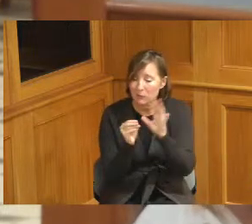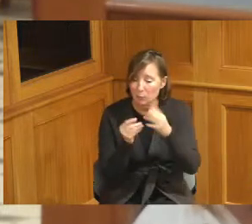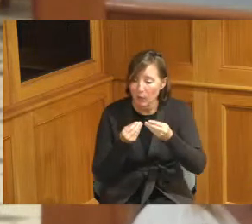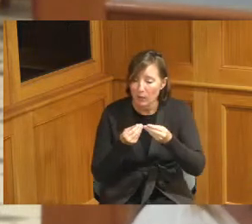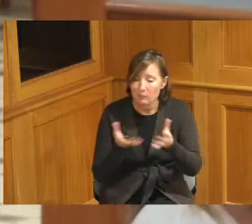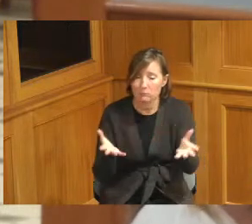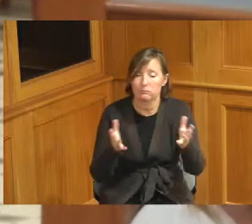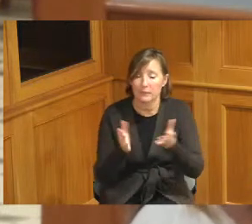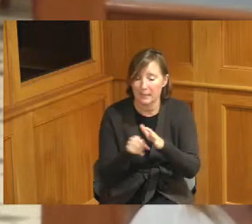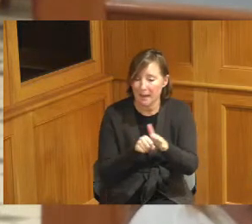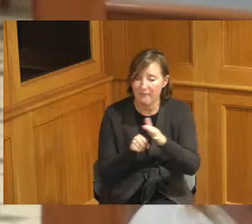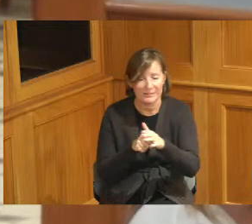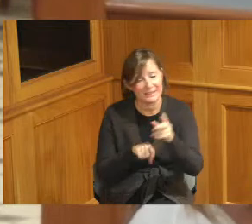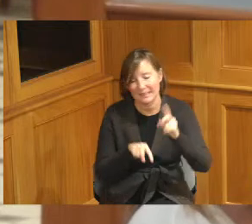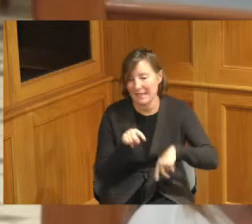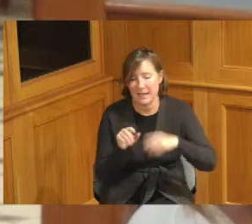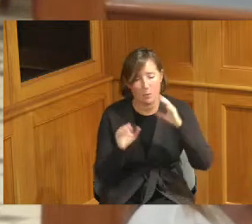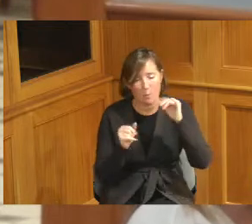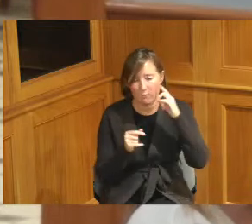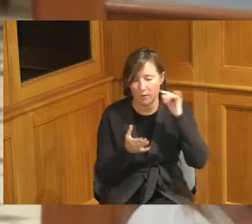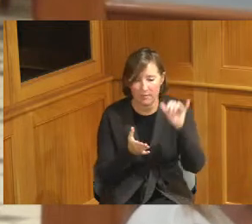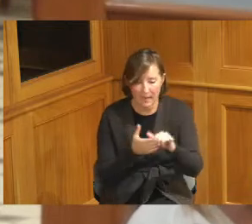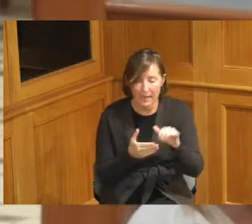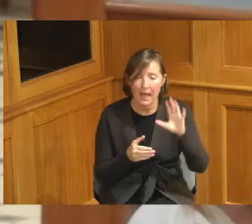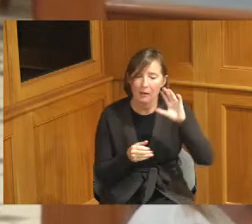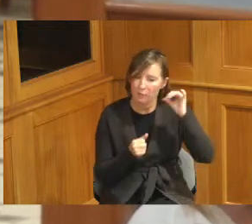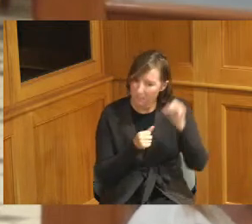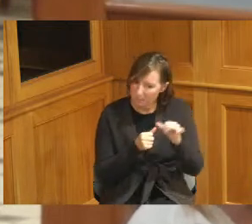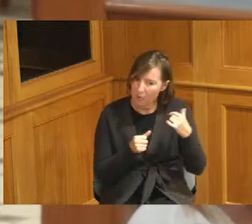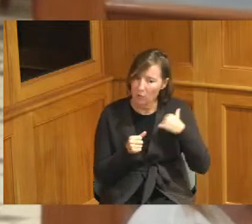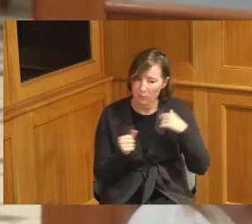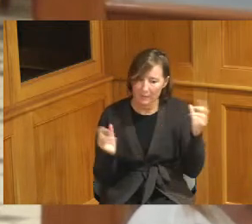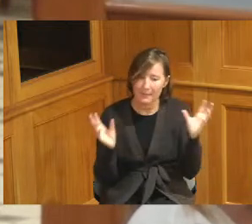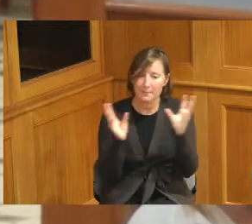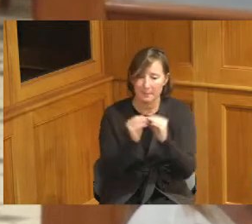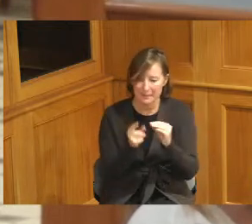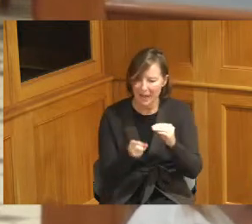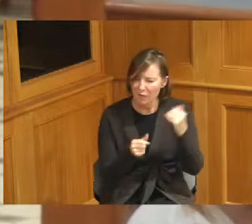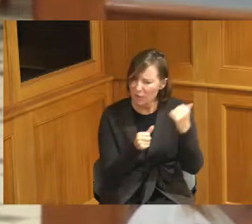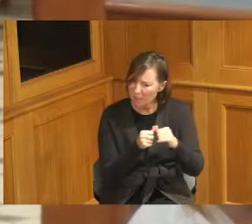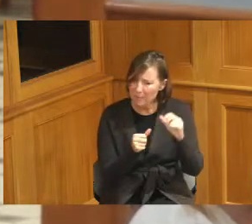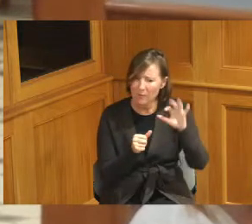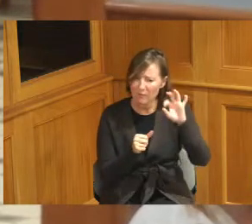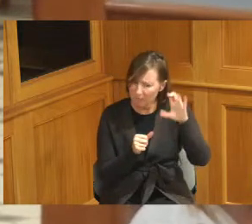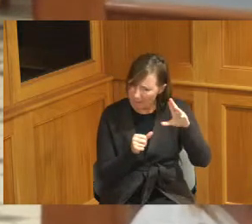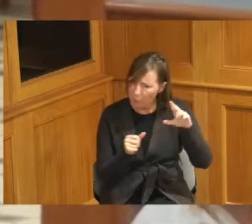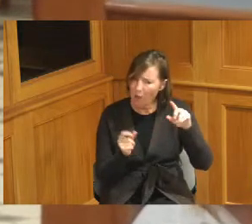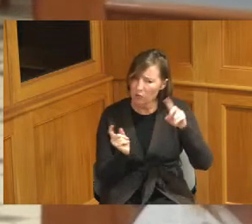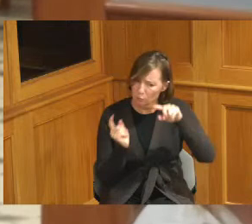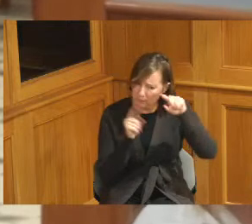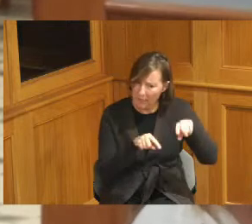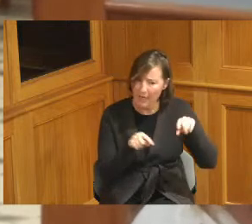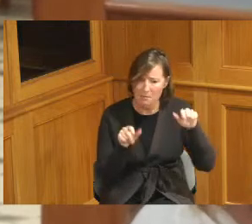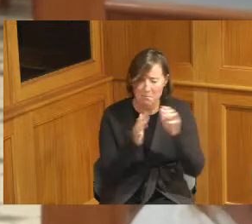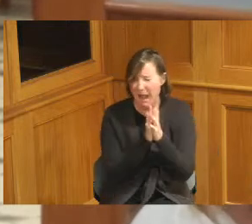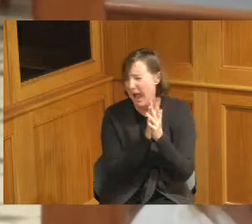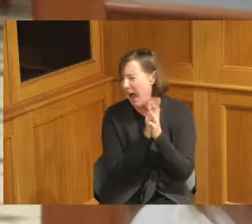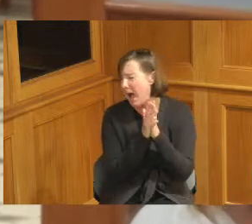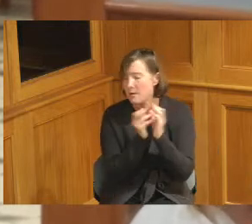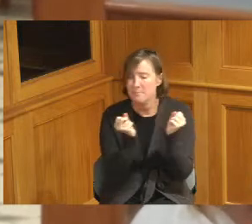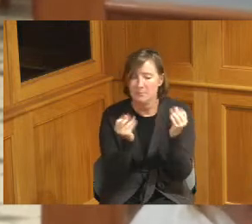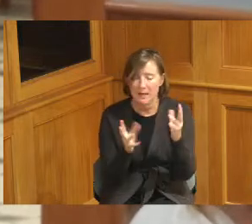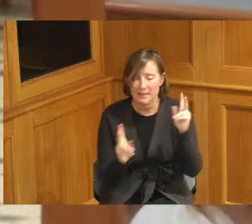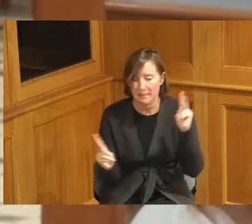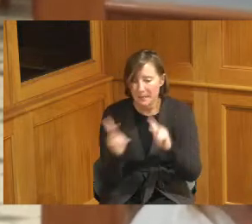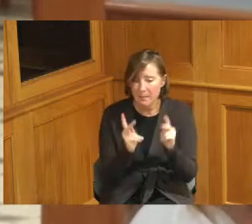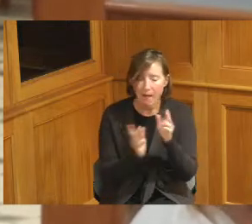And I remember it was got back to me. I said, well, I wonder why this, because we had the big thing in February. You came and place was packed with people that